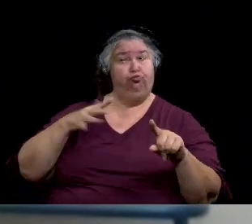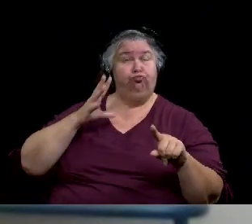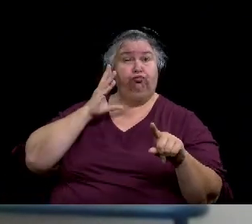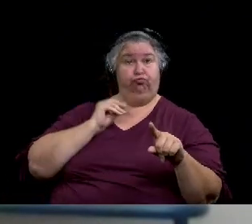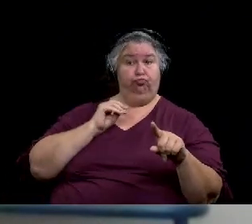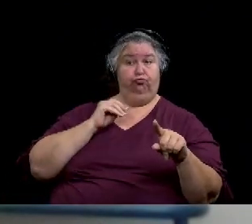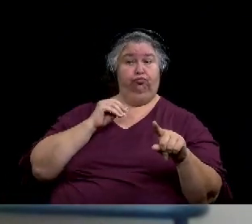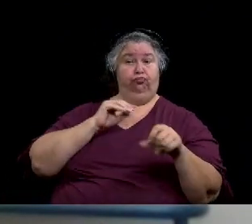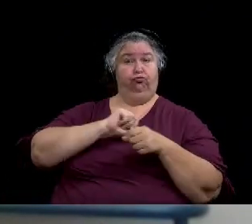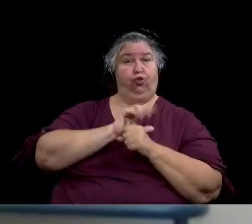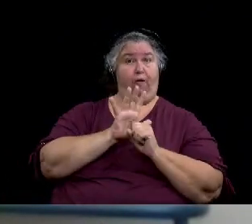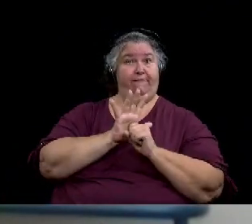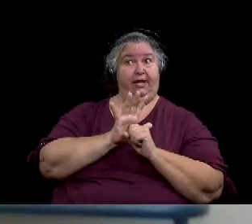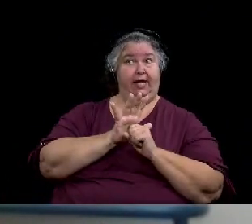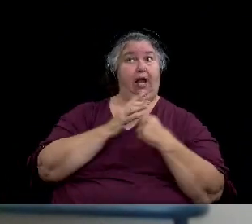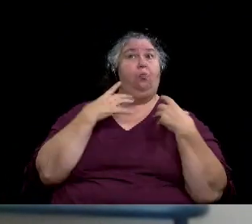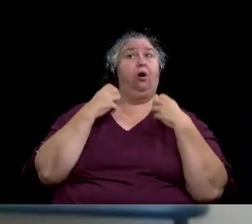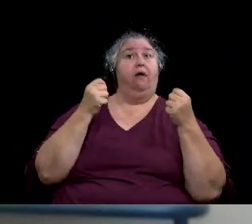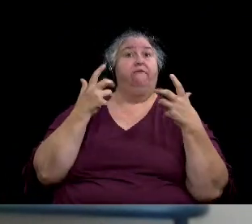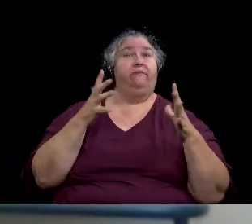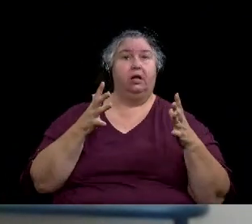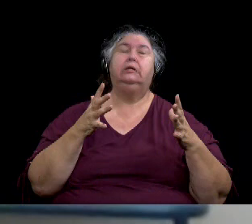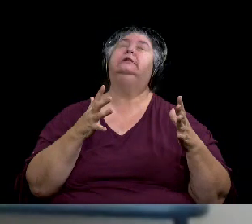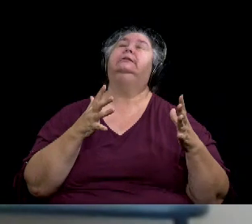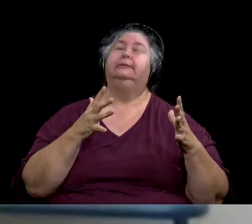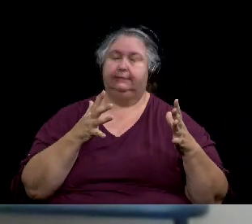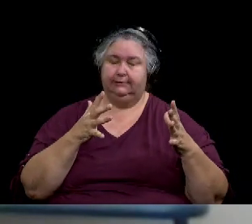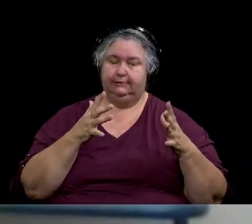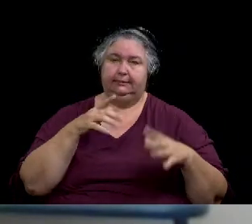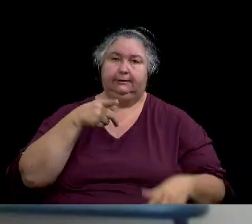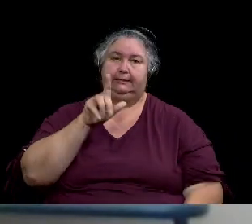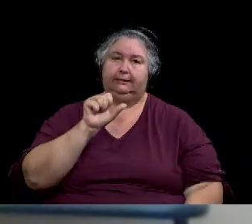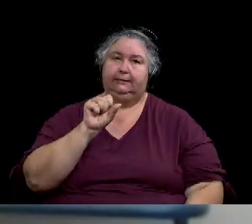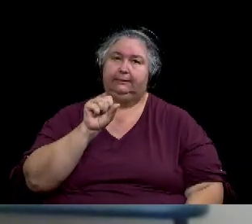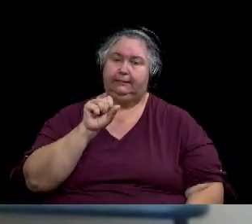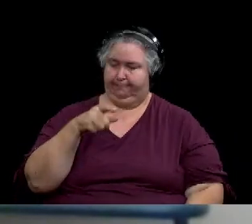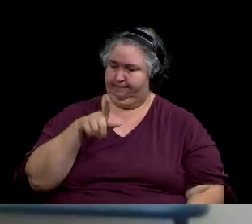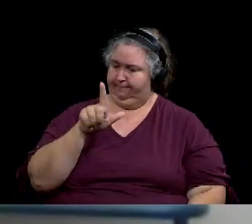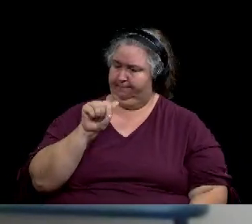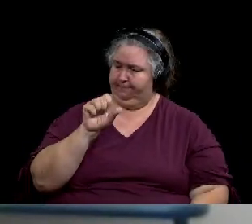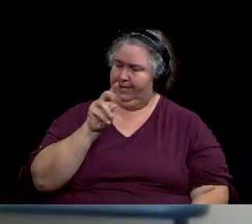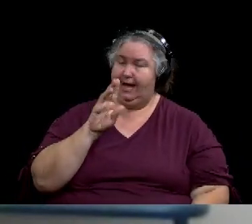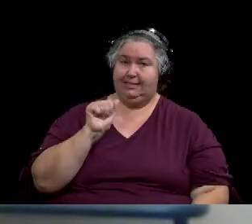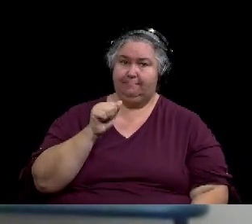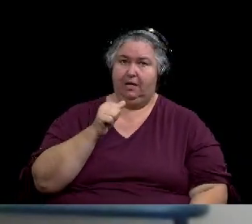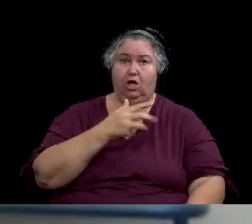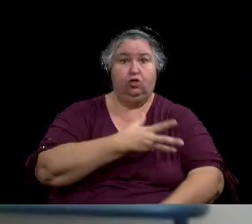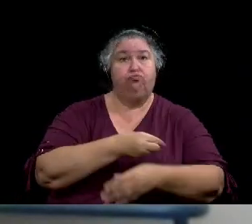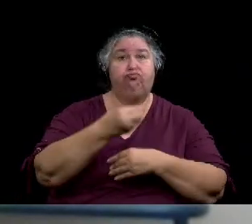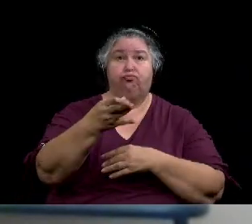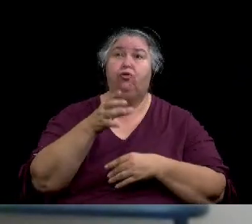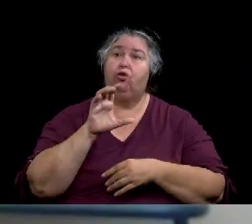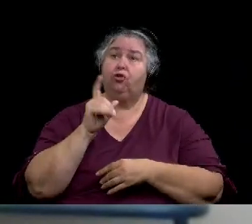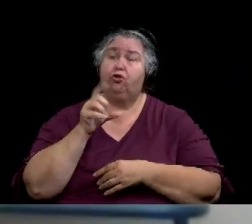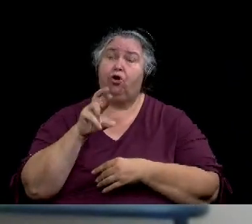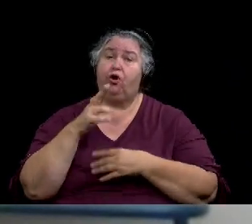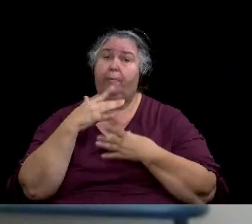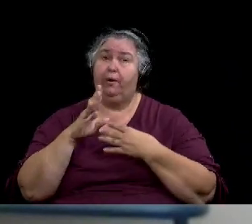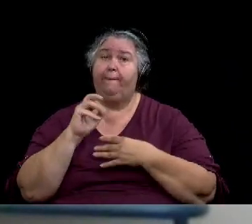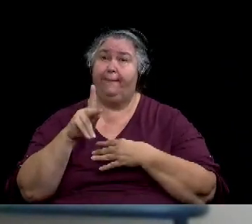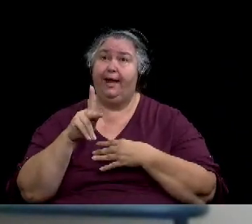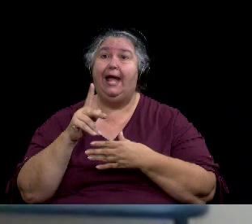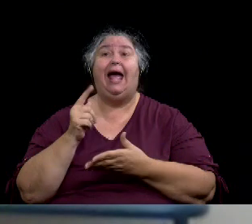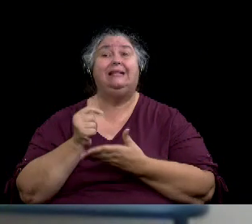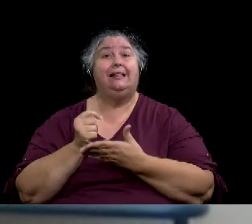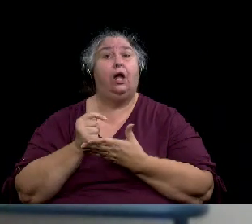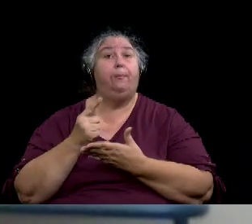recovered, strongly encourage you to go donate plasma. Carter Blood Bank is receiving donations, and so that is a therapy that we have